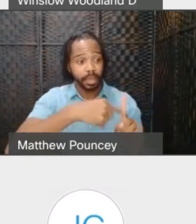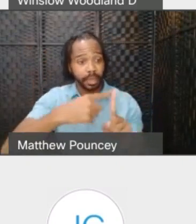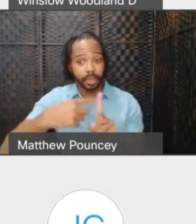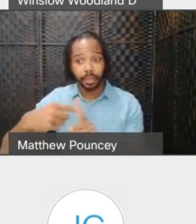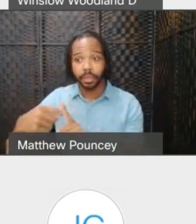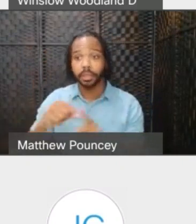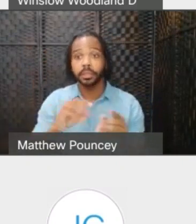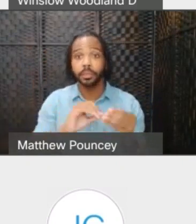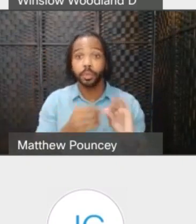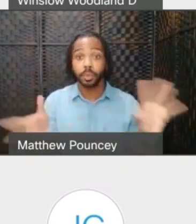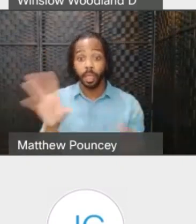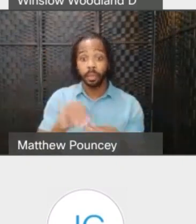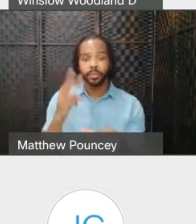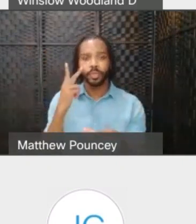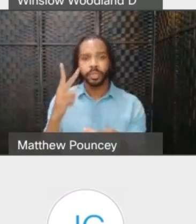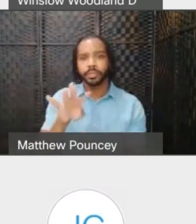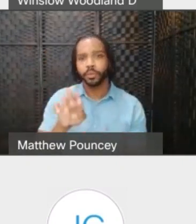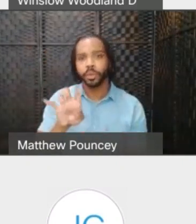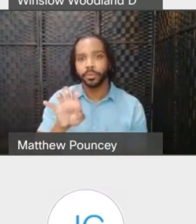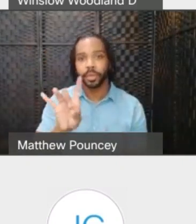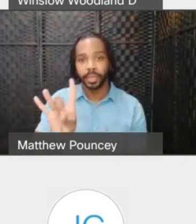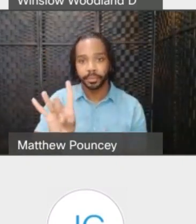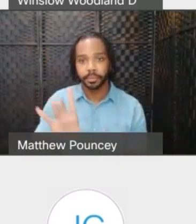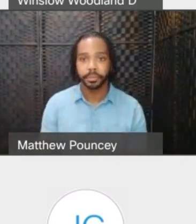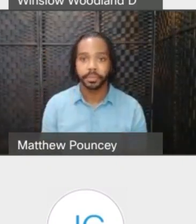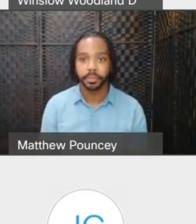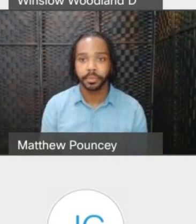up to 448.